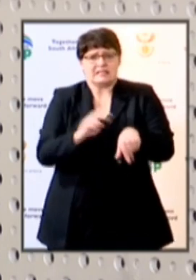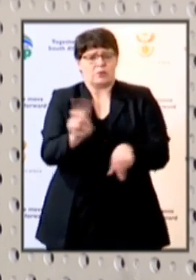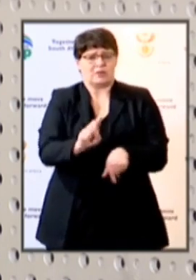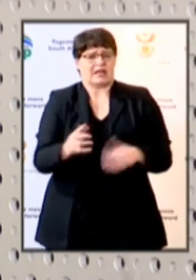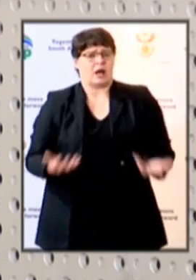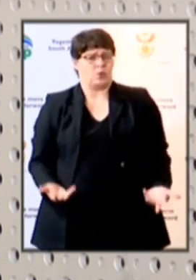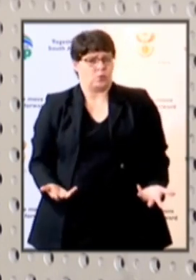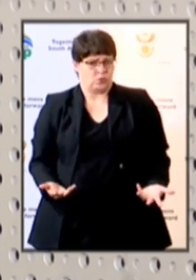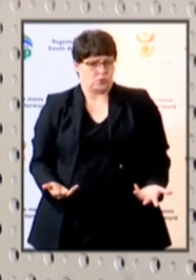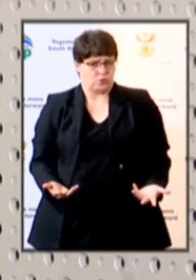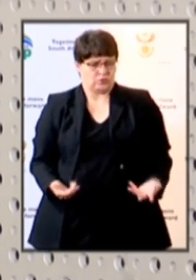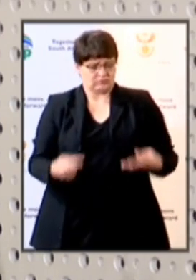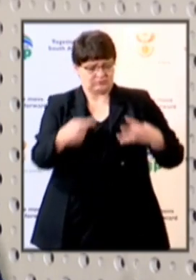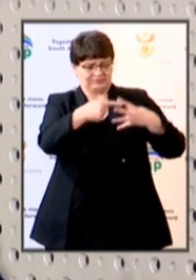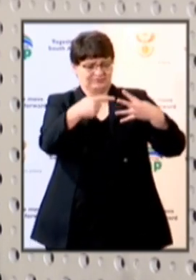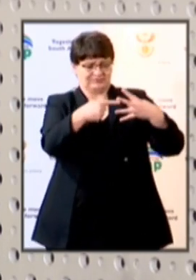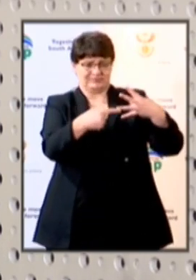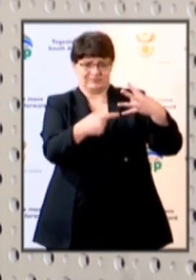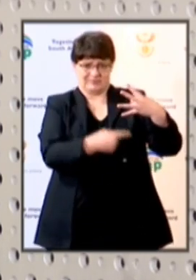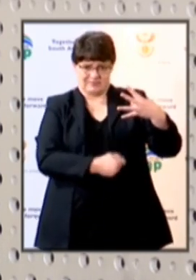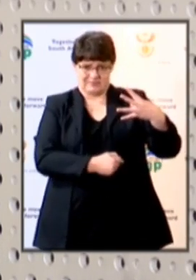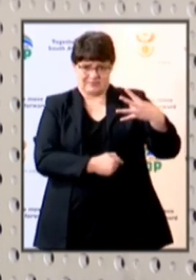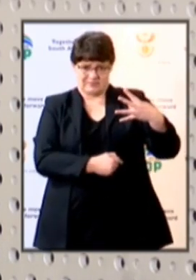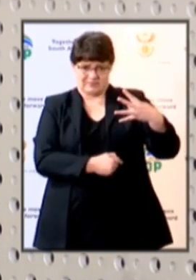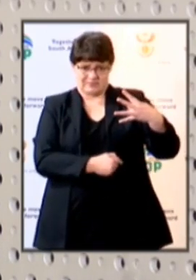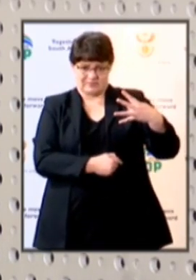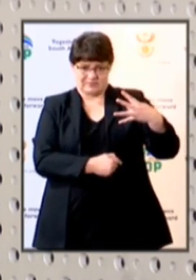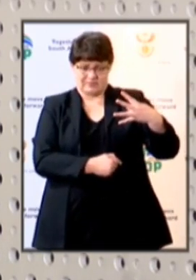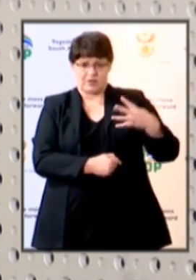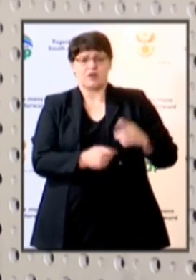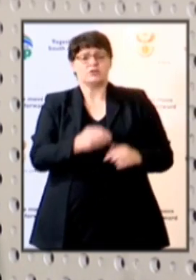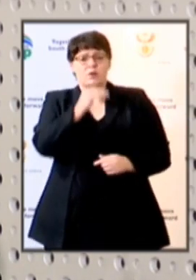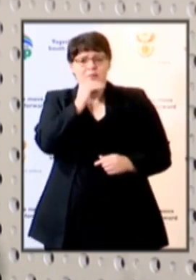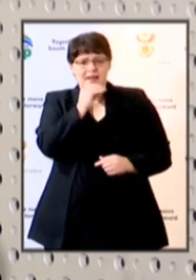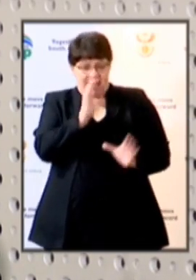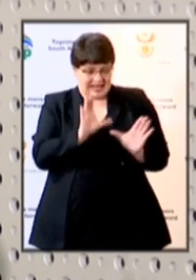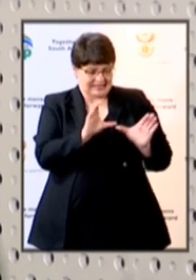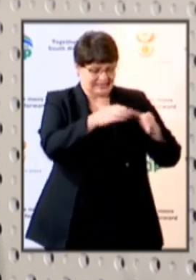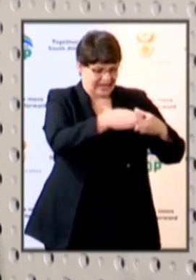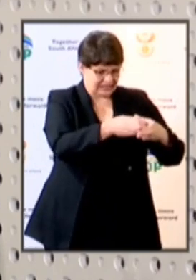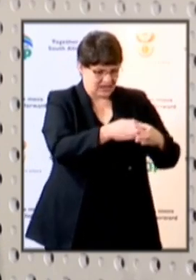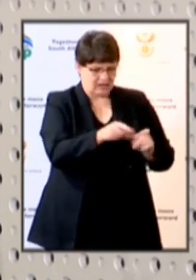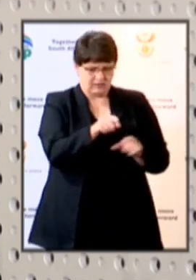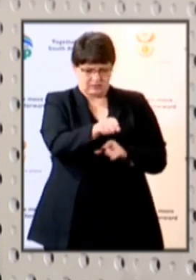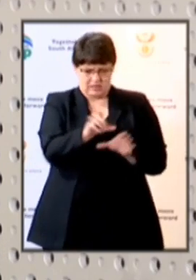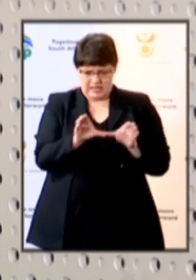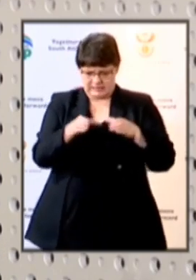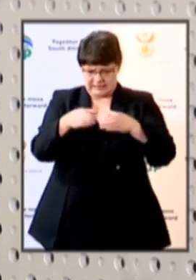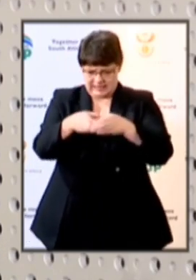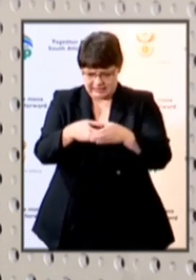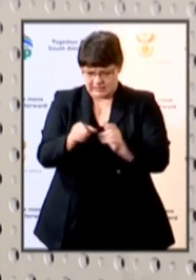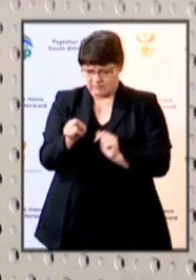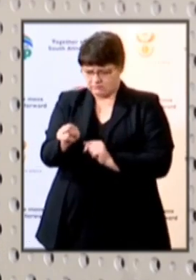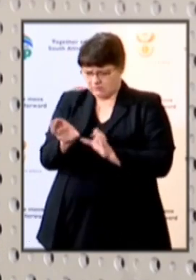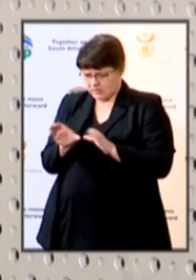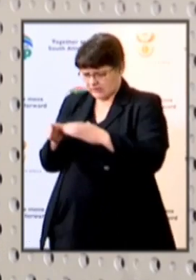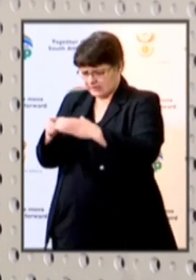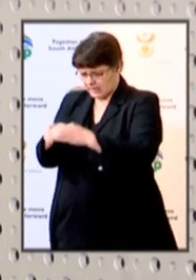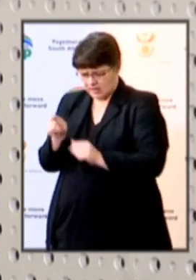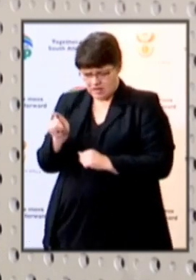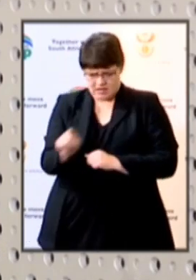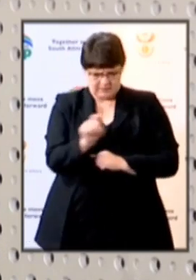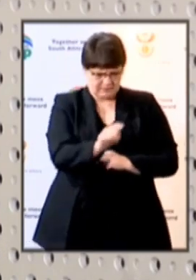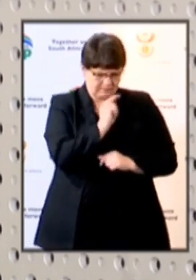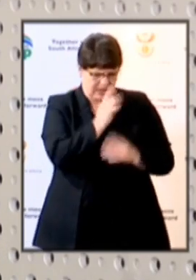These factors have been applied to each of the different sectors in the economy. We took some numbers,